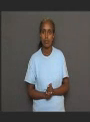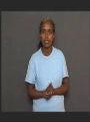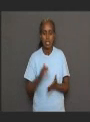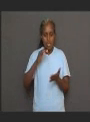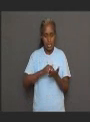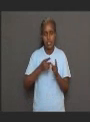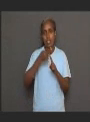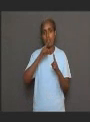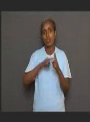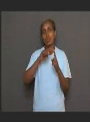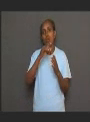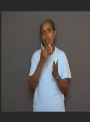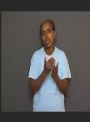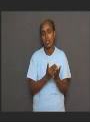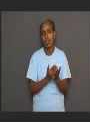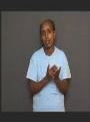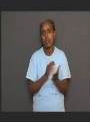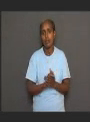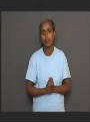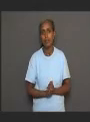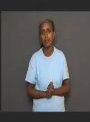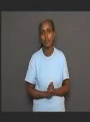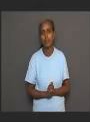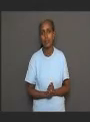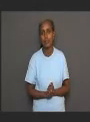Let's get back to our lesson.